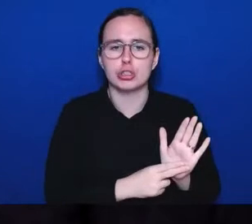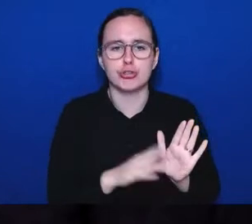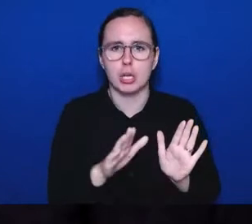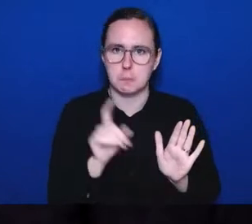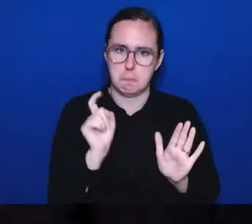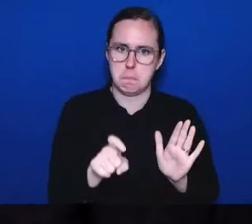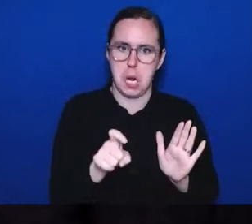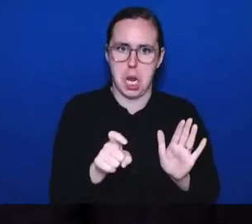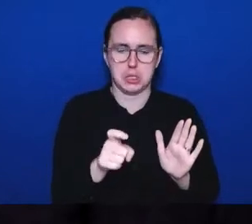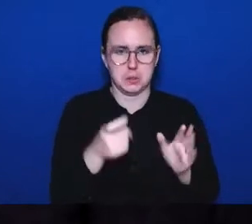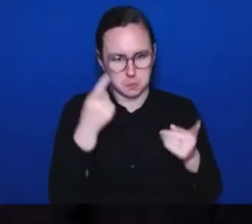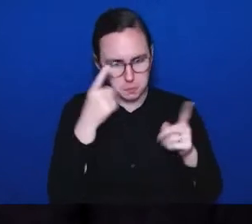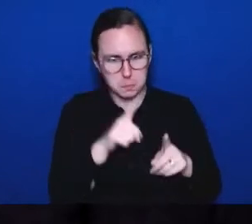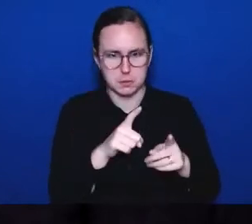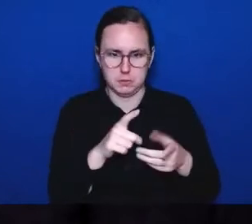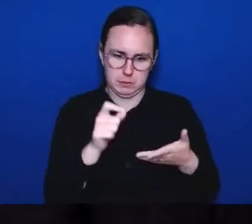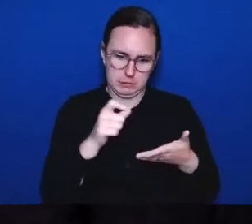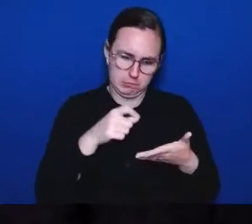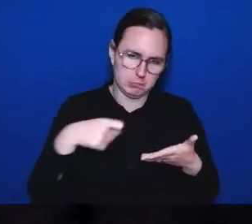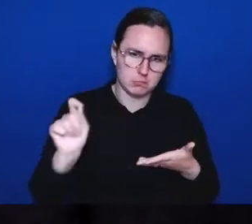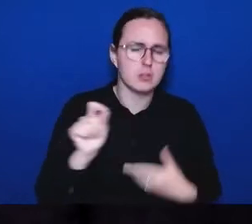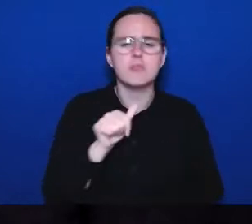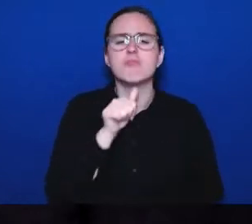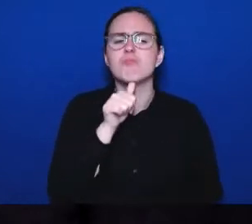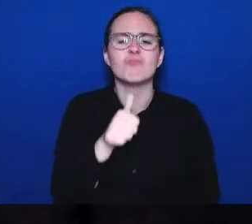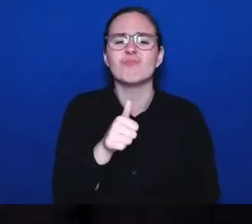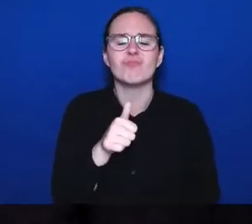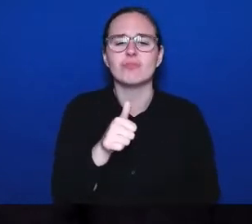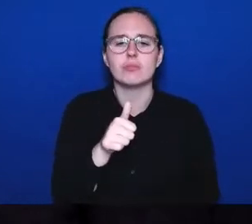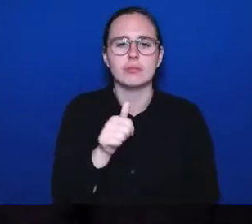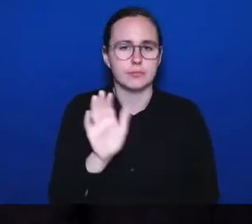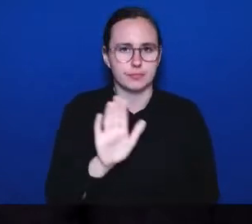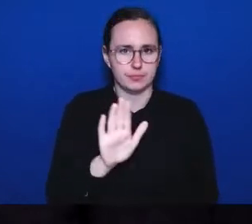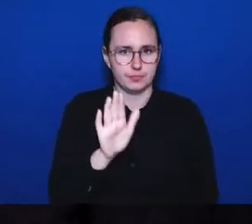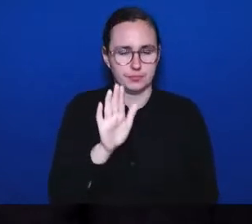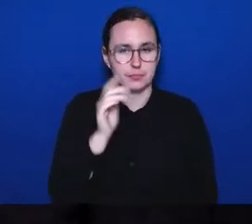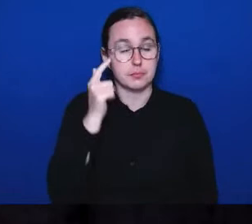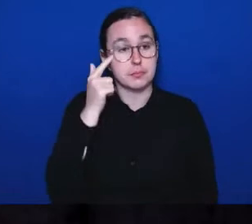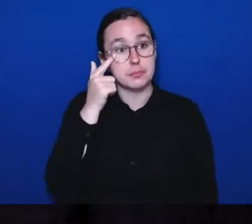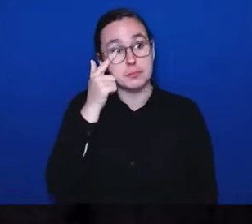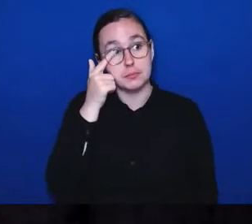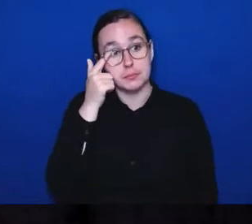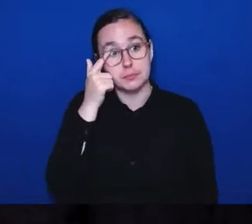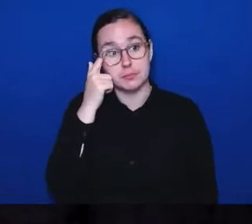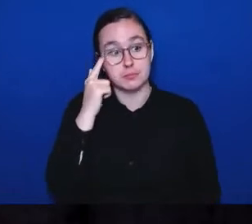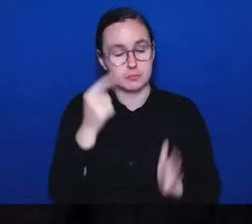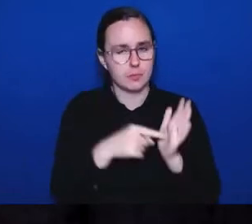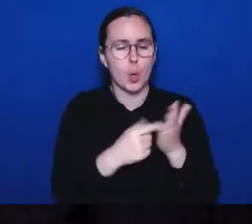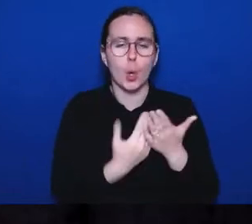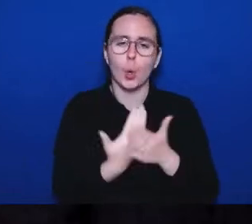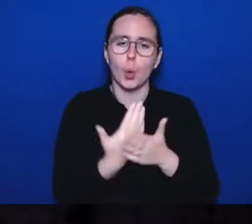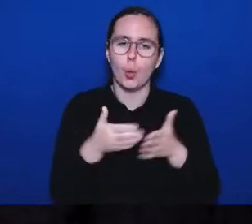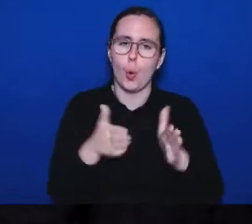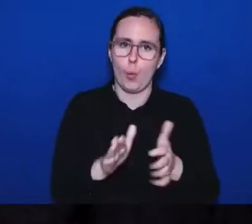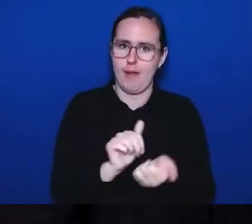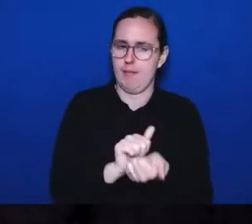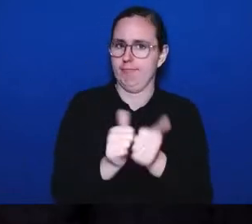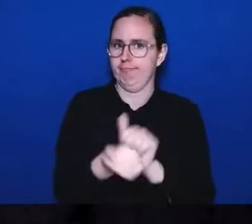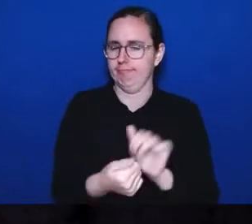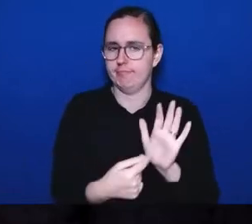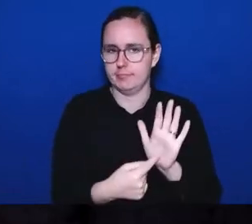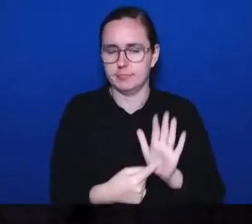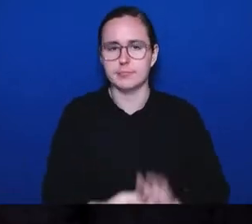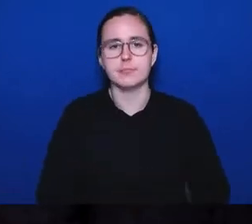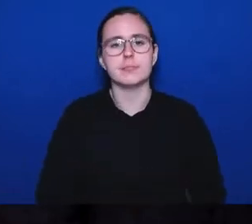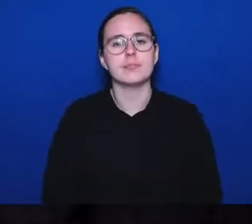in a new way. And really, that's considering all of the burdens and the tasks we're hearing about, the indirect care. So checking your